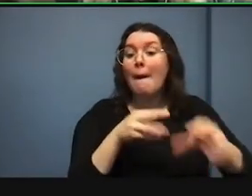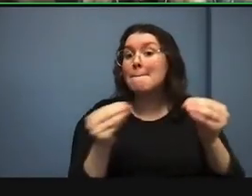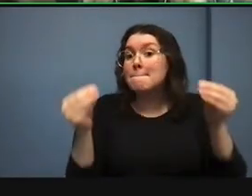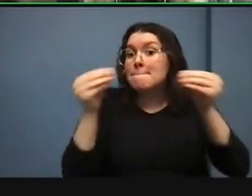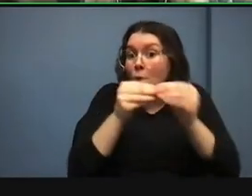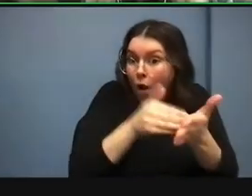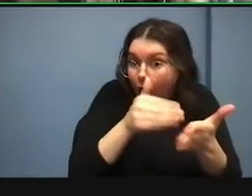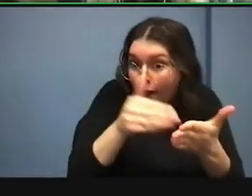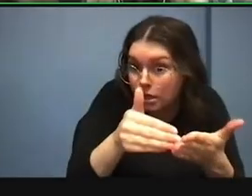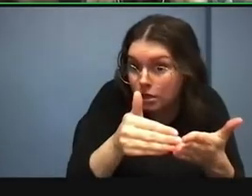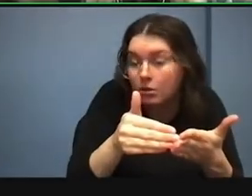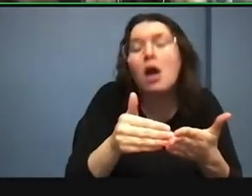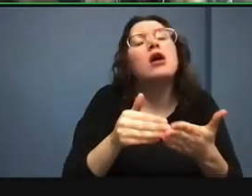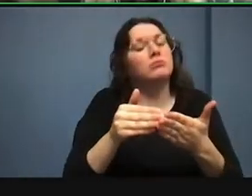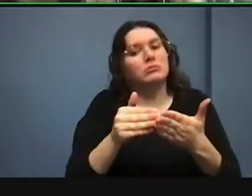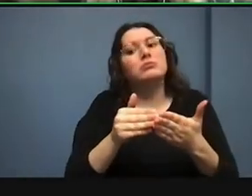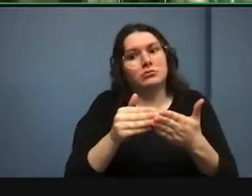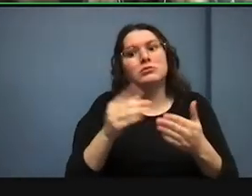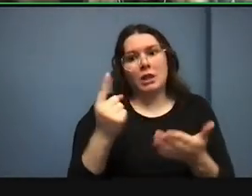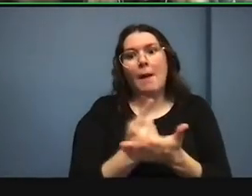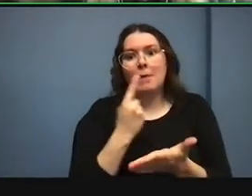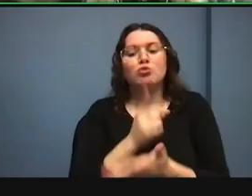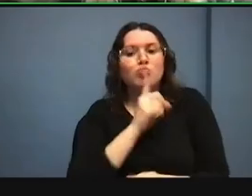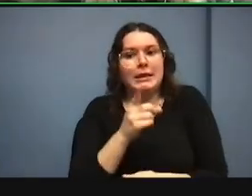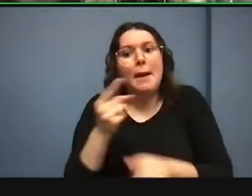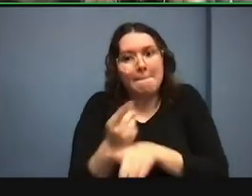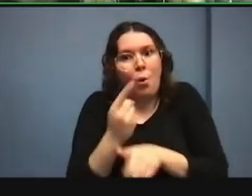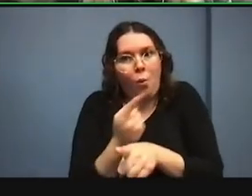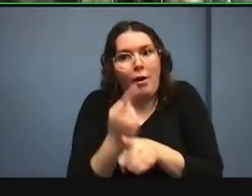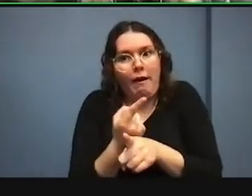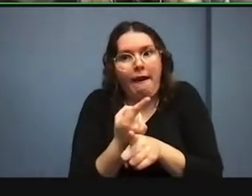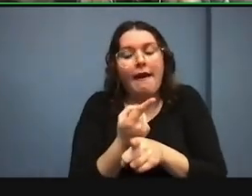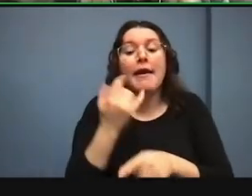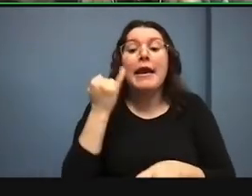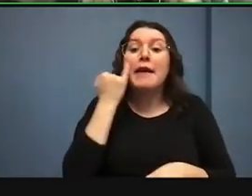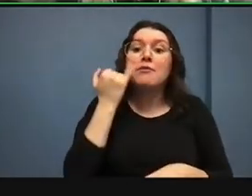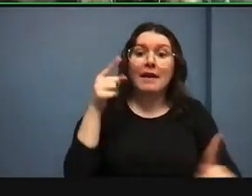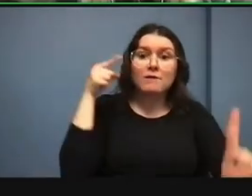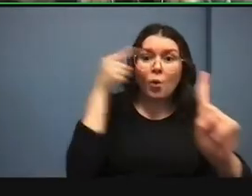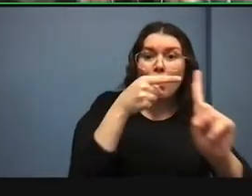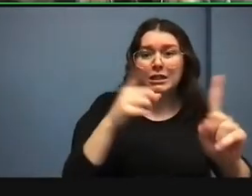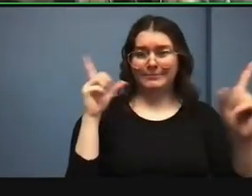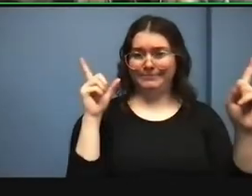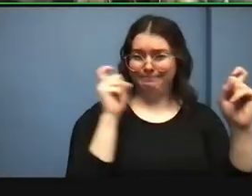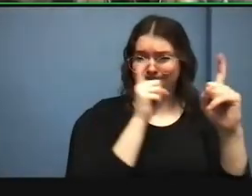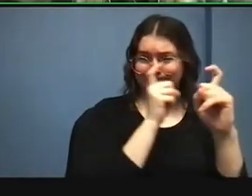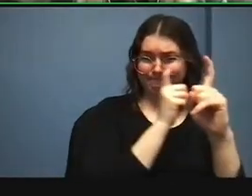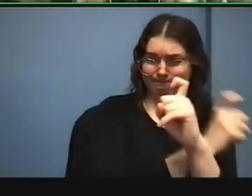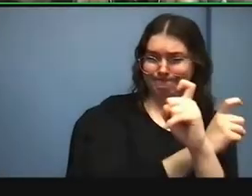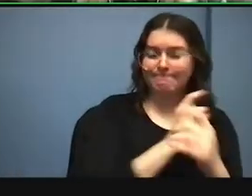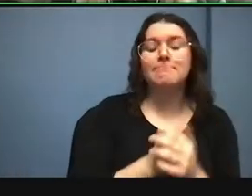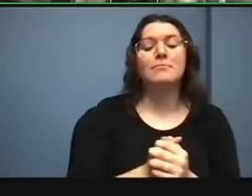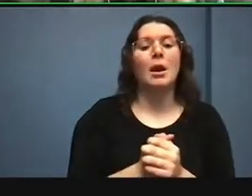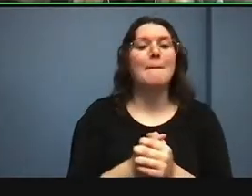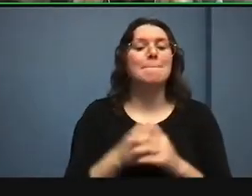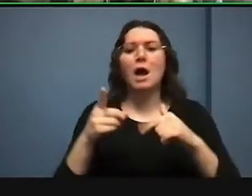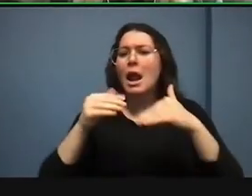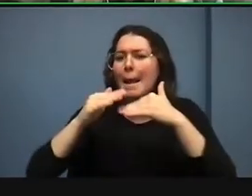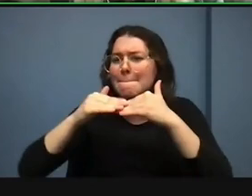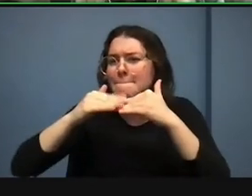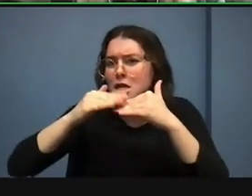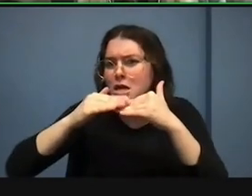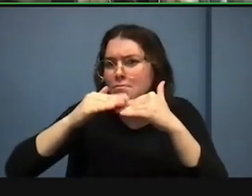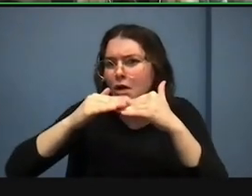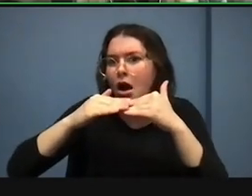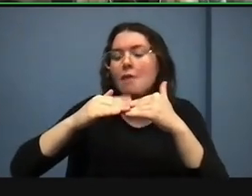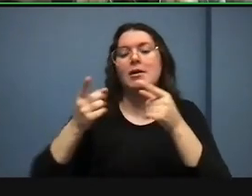sometimes that's really appropriate, especially if we have goals that are very complex. But at a minimum, it